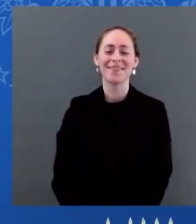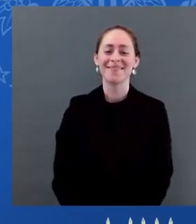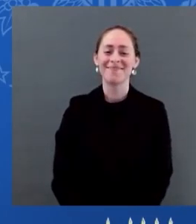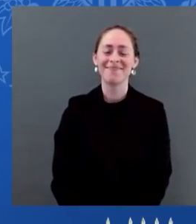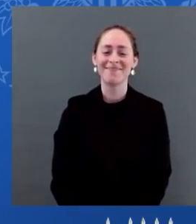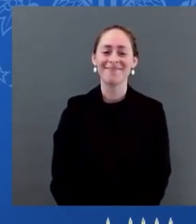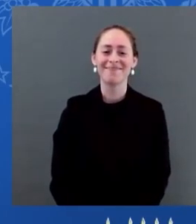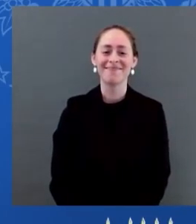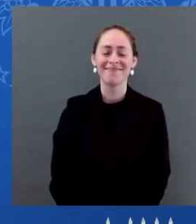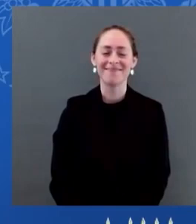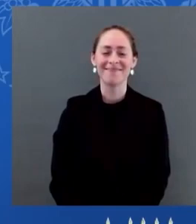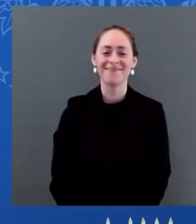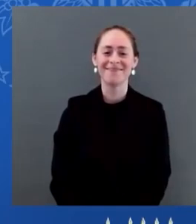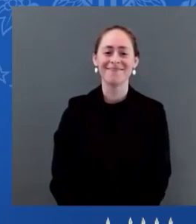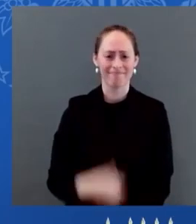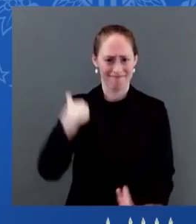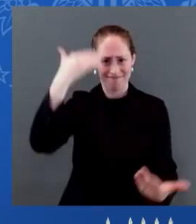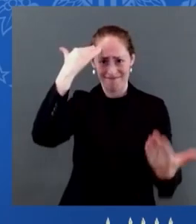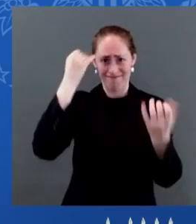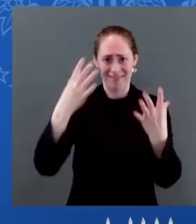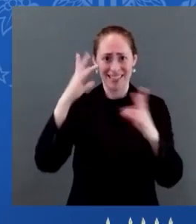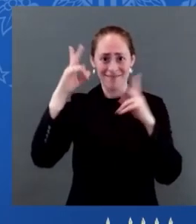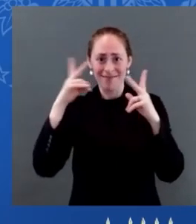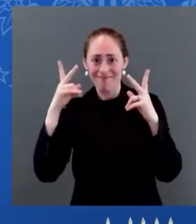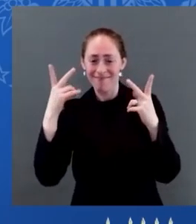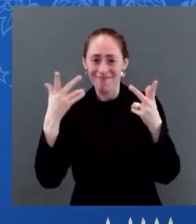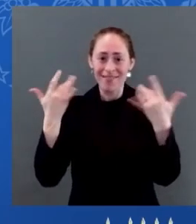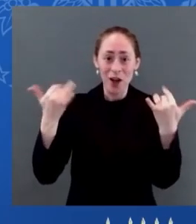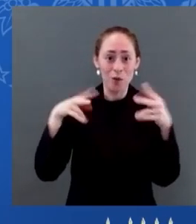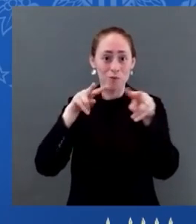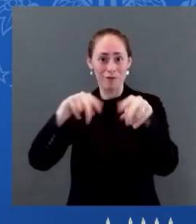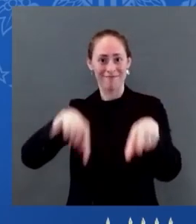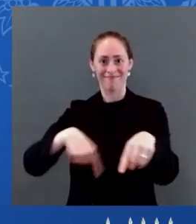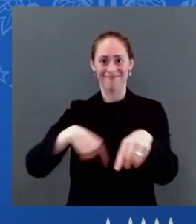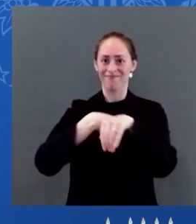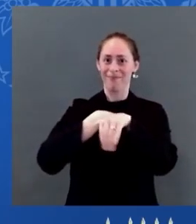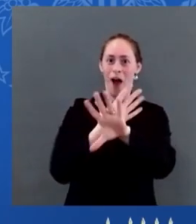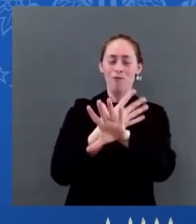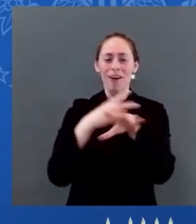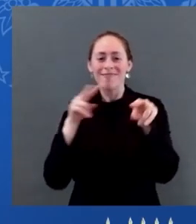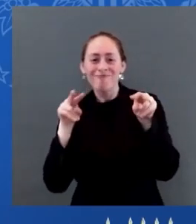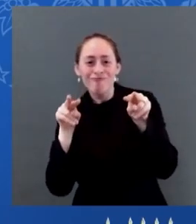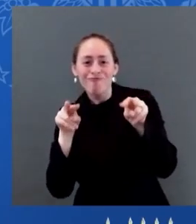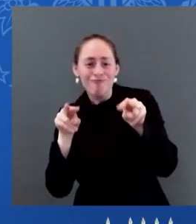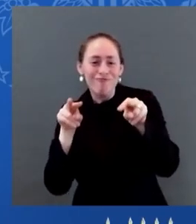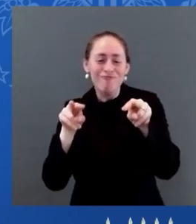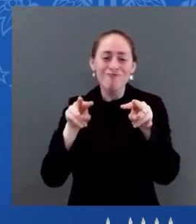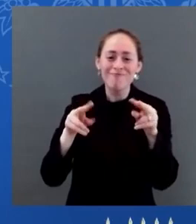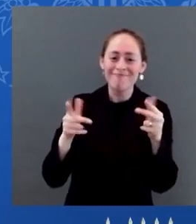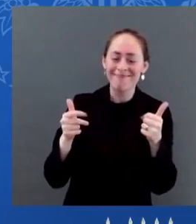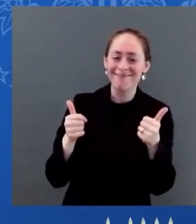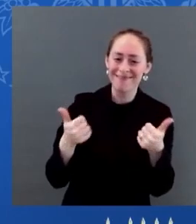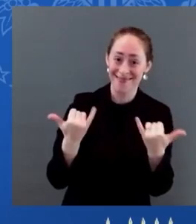to welcome our cabinet members. Attorney General Merrick Garland. Stand up so I can see you.